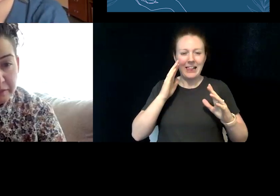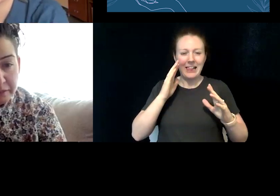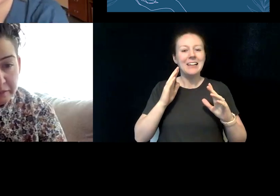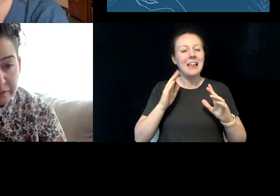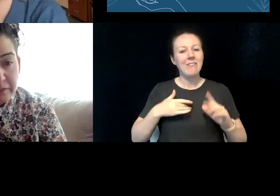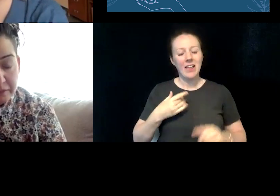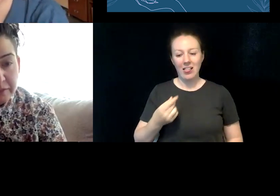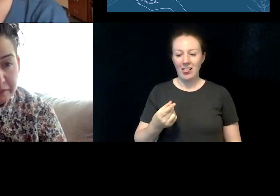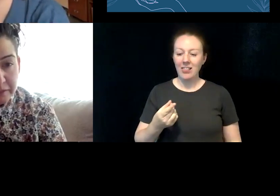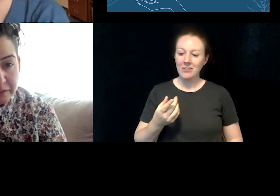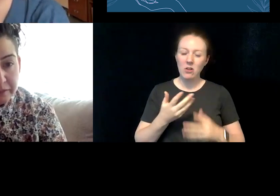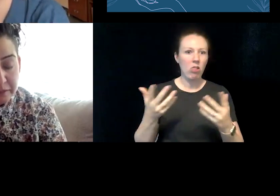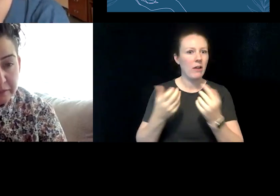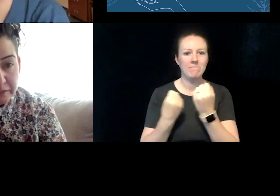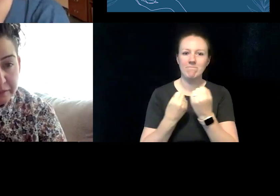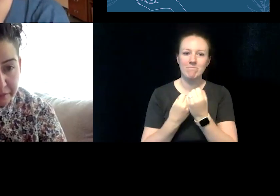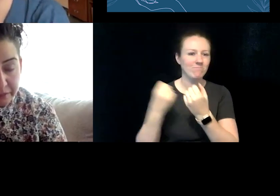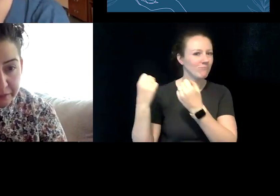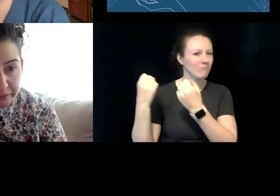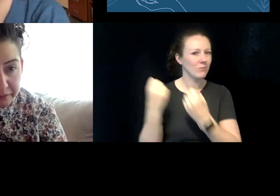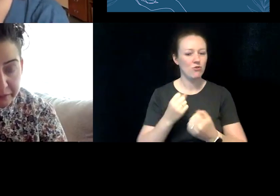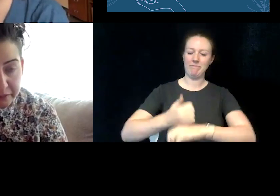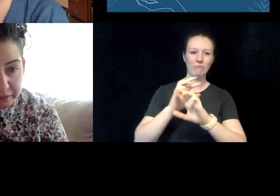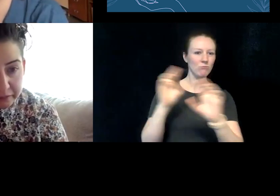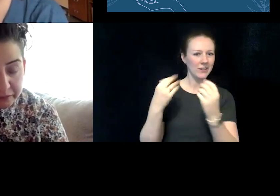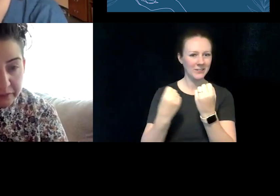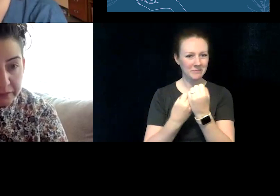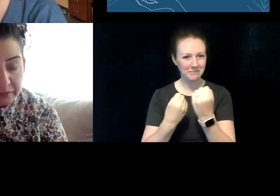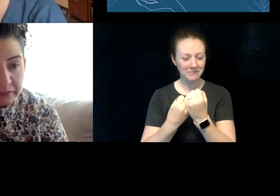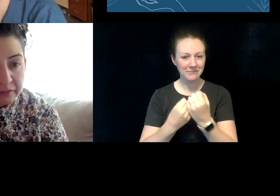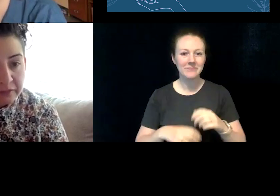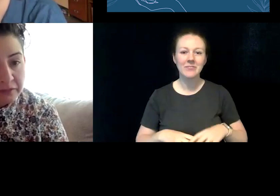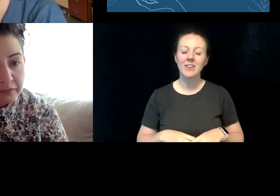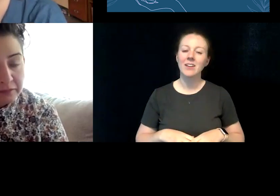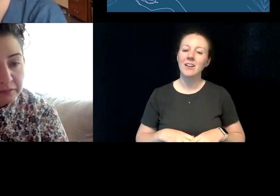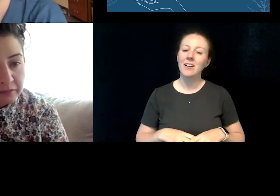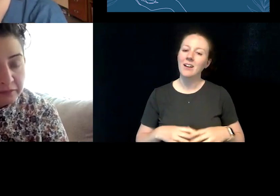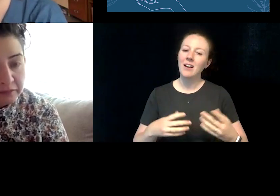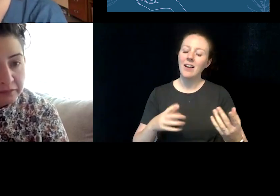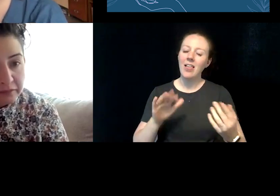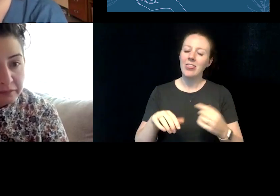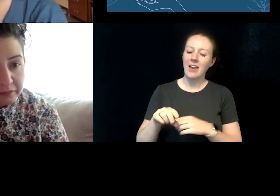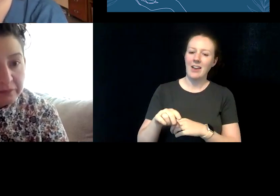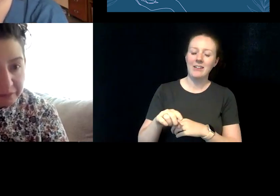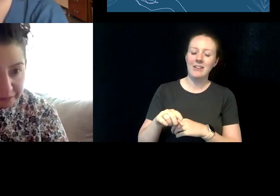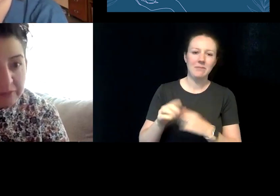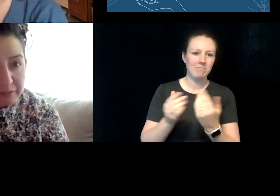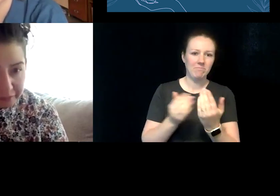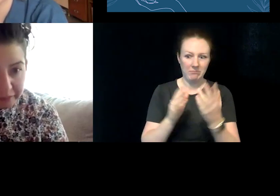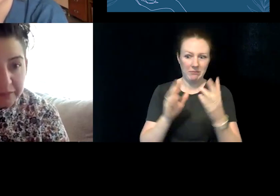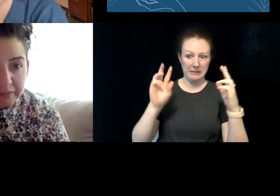bedrock of support in place that it was absolutely, despite the subject matter,